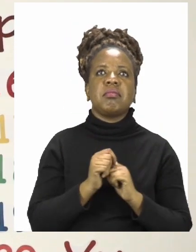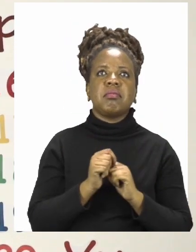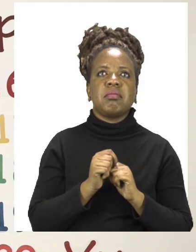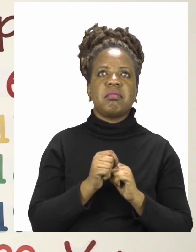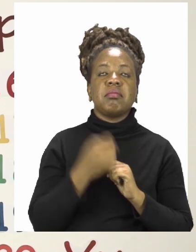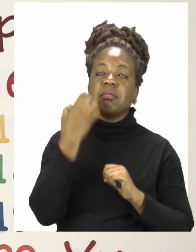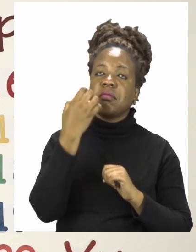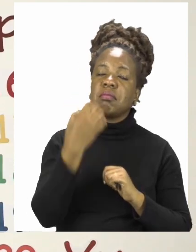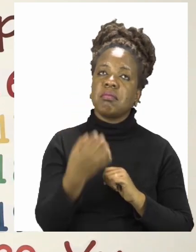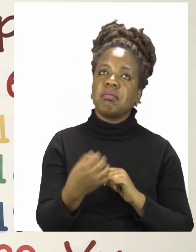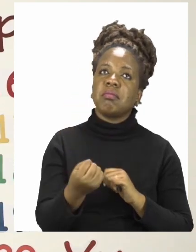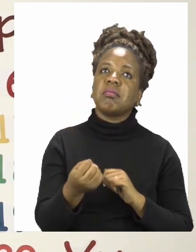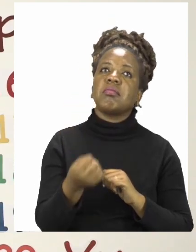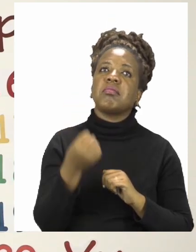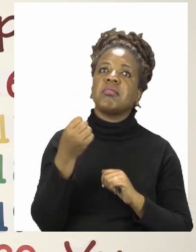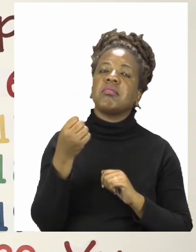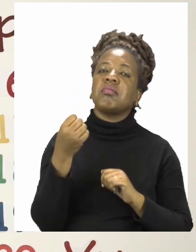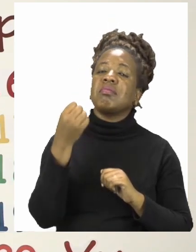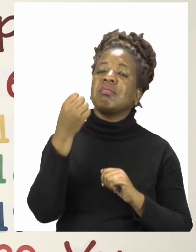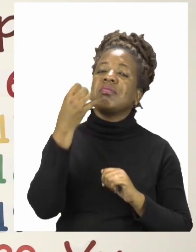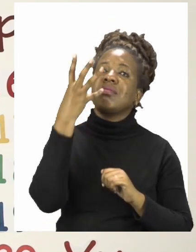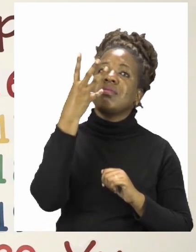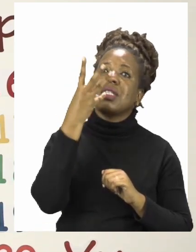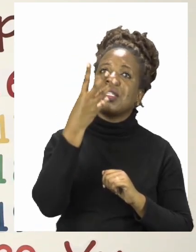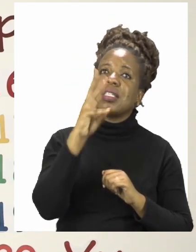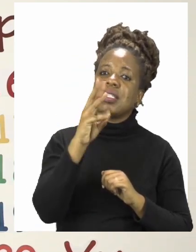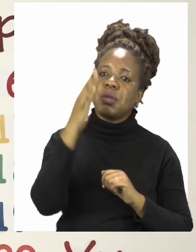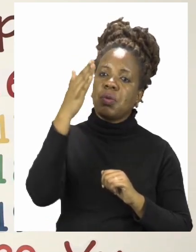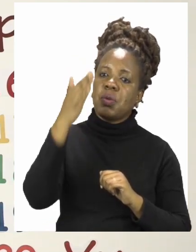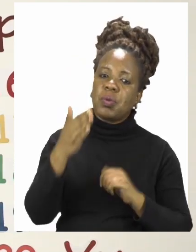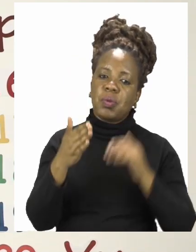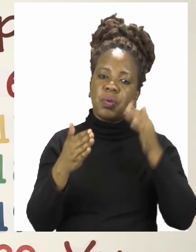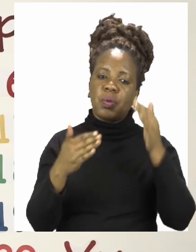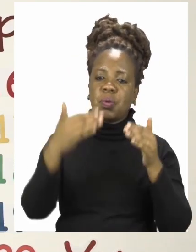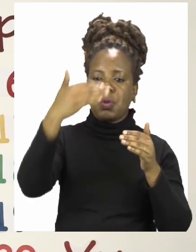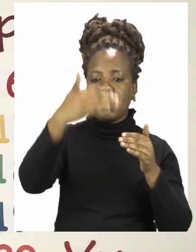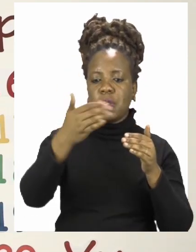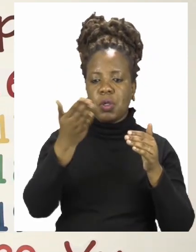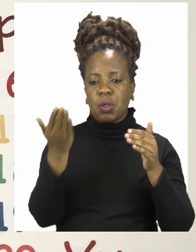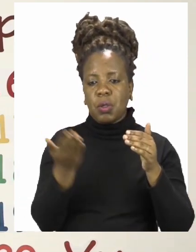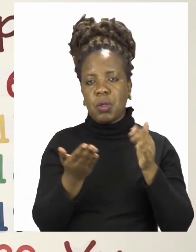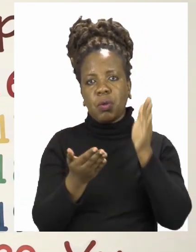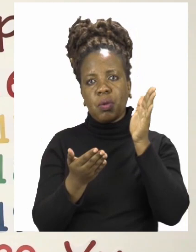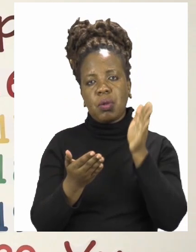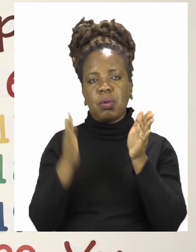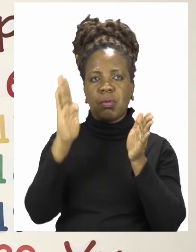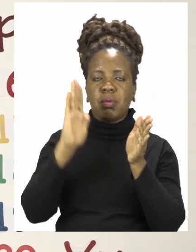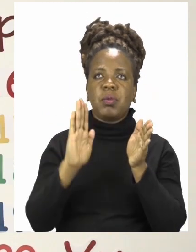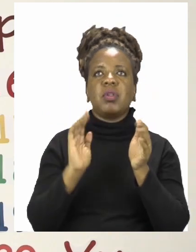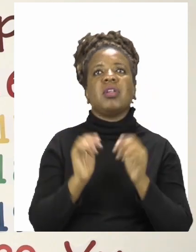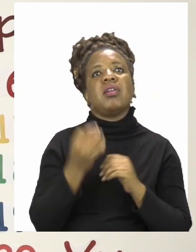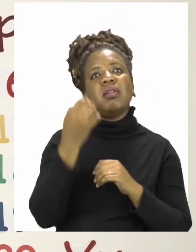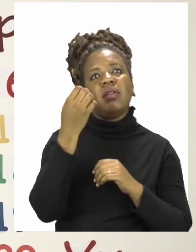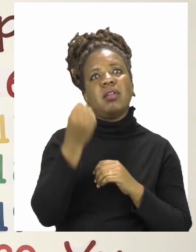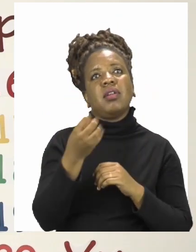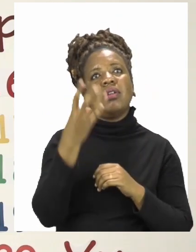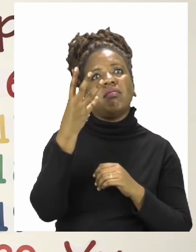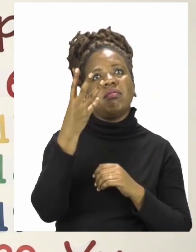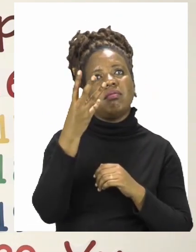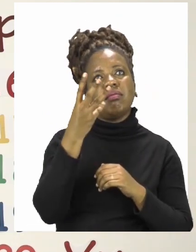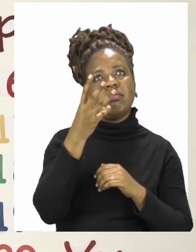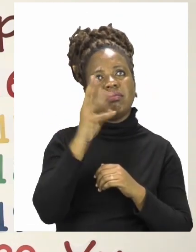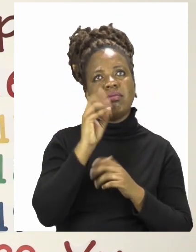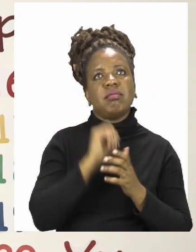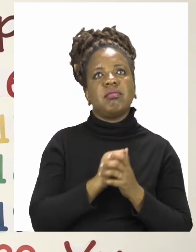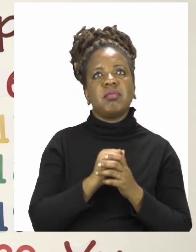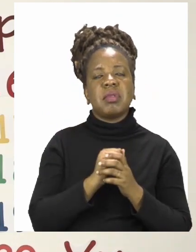6 faces, and it has even more corners. You can see that these lines are broken down so that we can see what